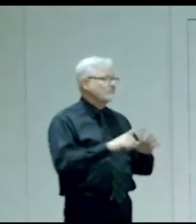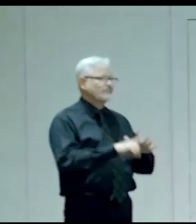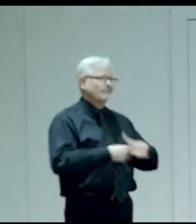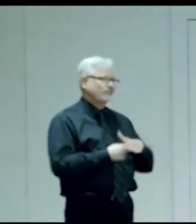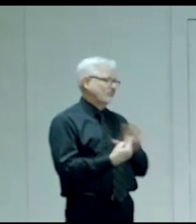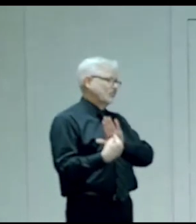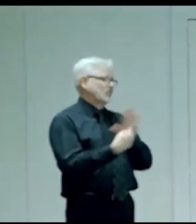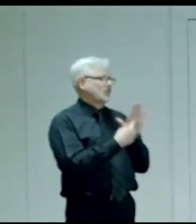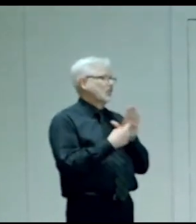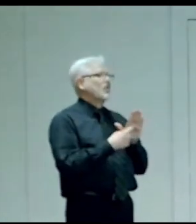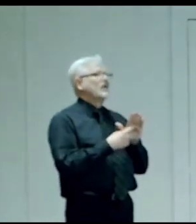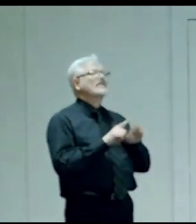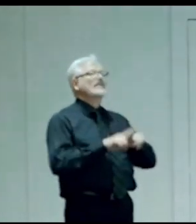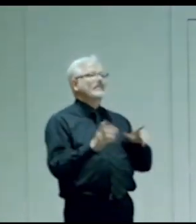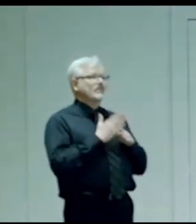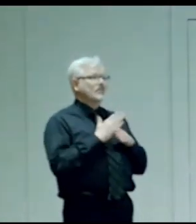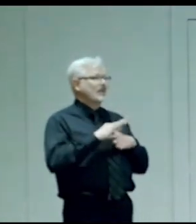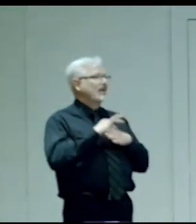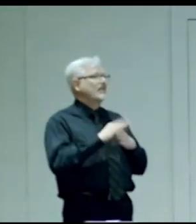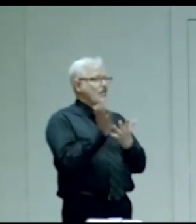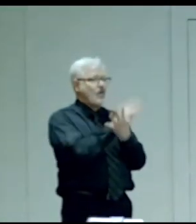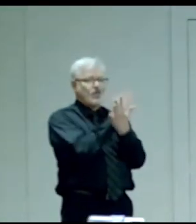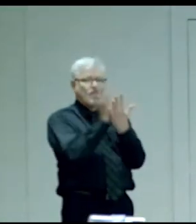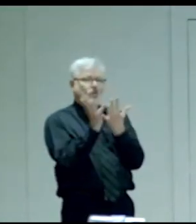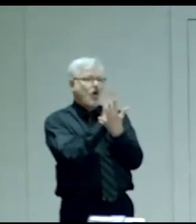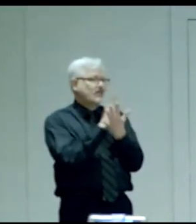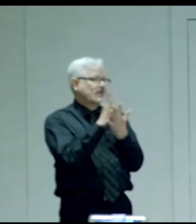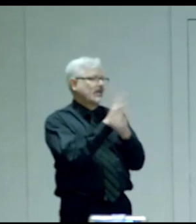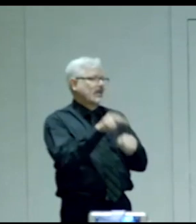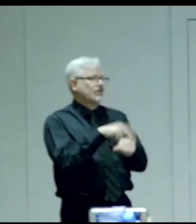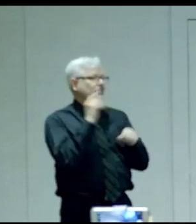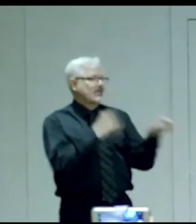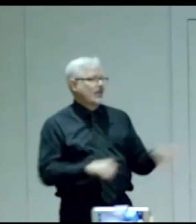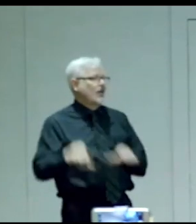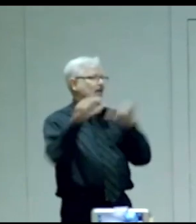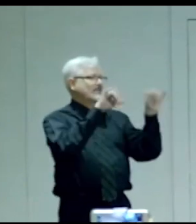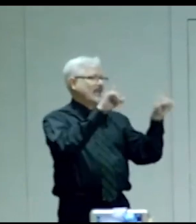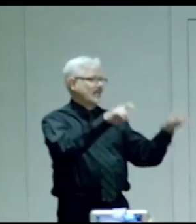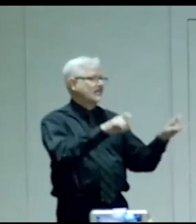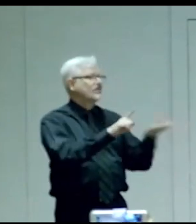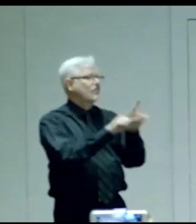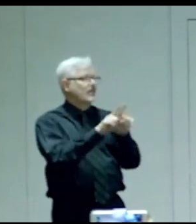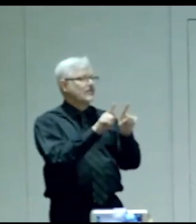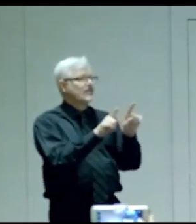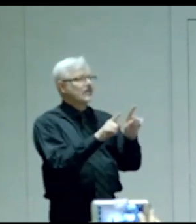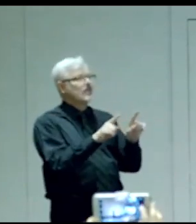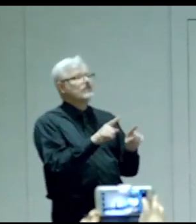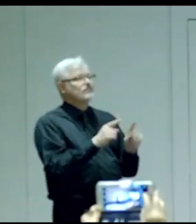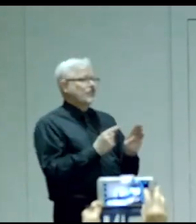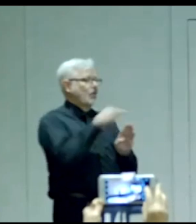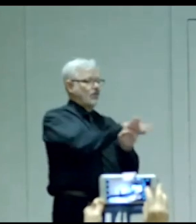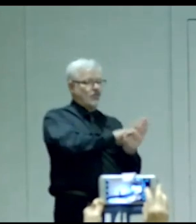demonstrating the dramatic differences in the content across the major standardized tests and curriculum materials, and as well as across state content